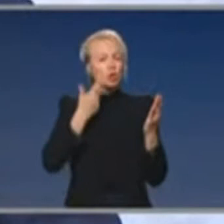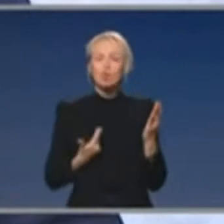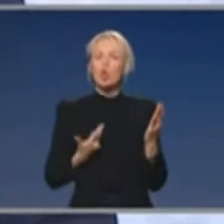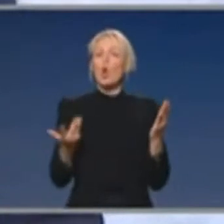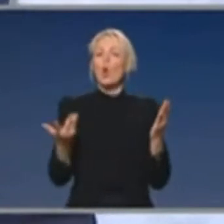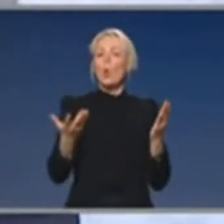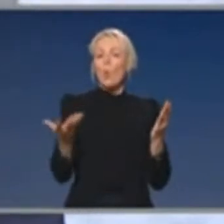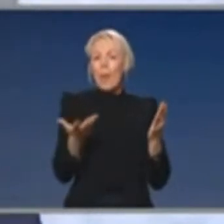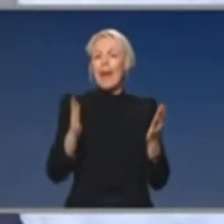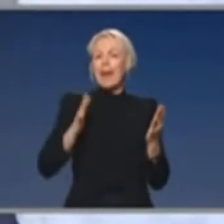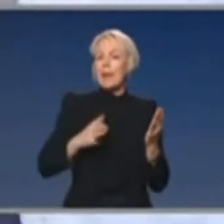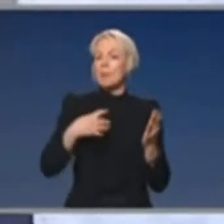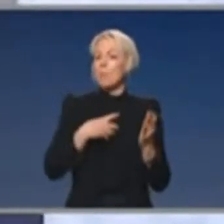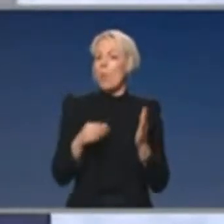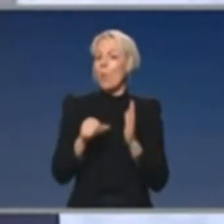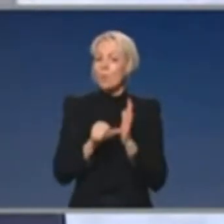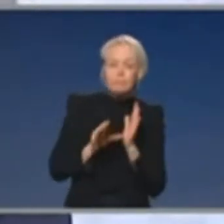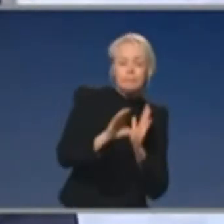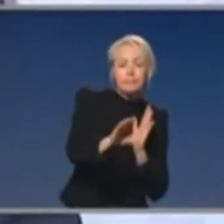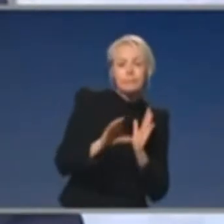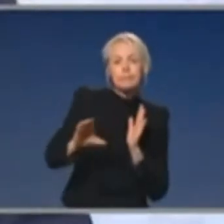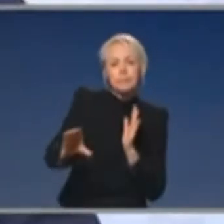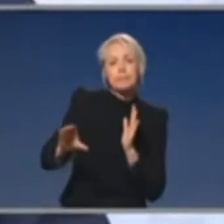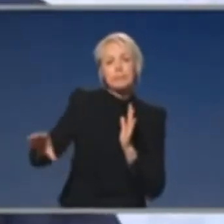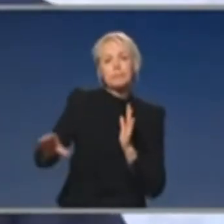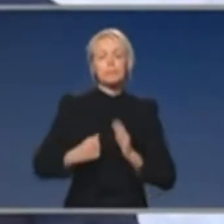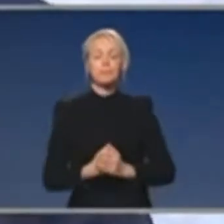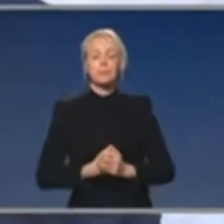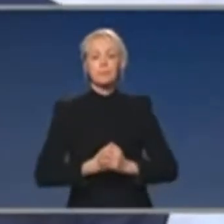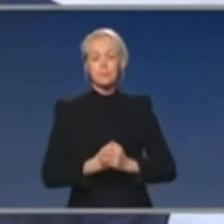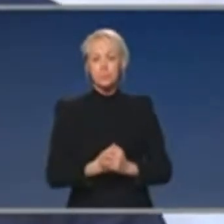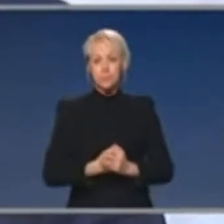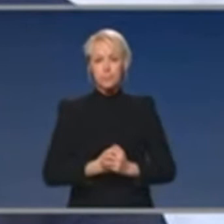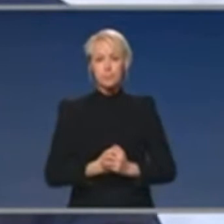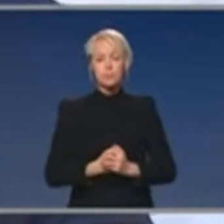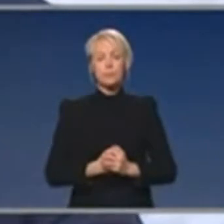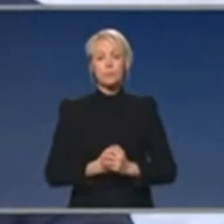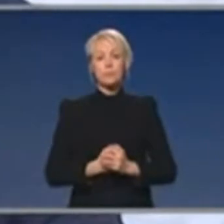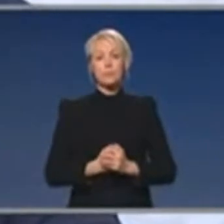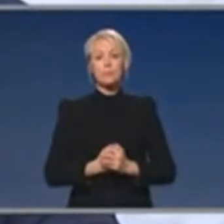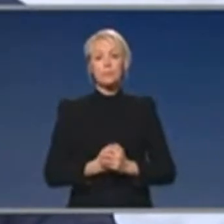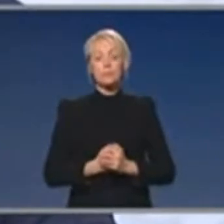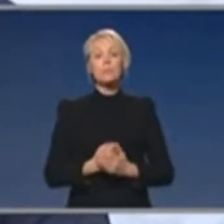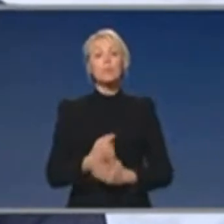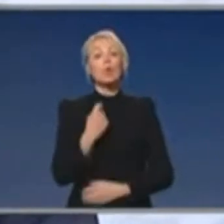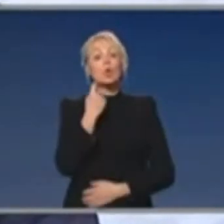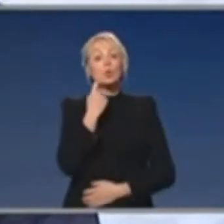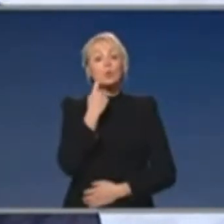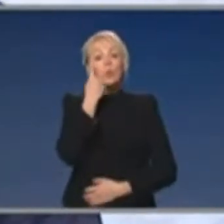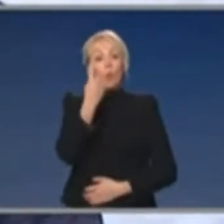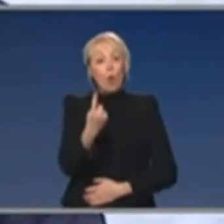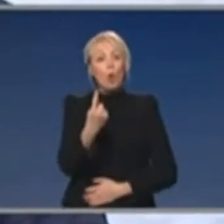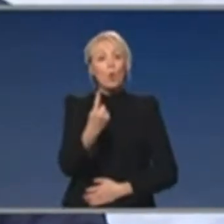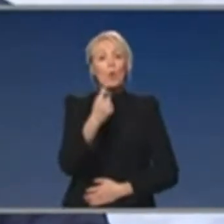do further work. Now tomorrow, the 10 additional individual psychological therapy sessions for